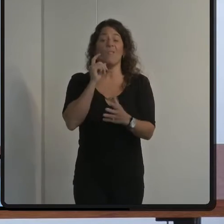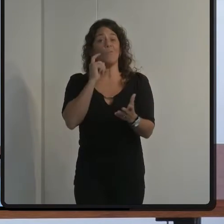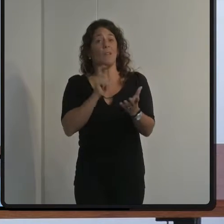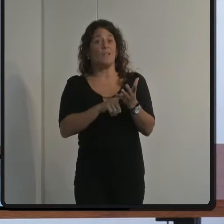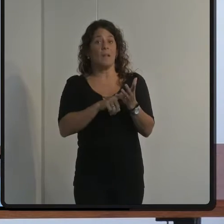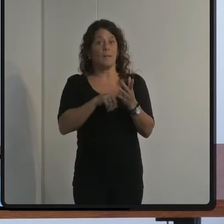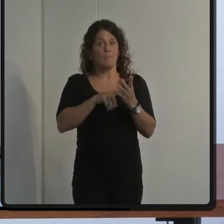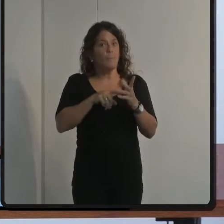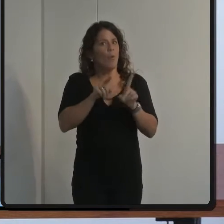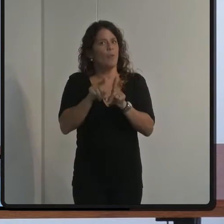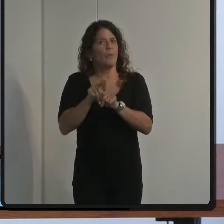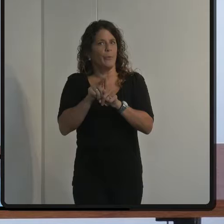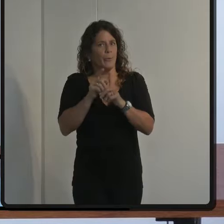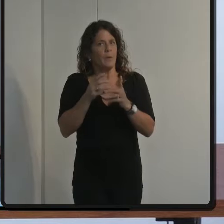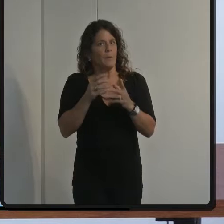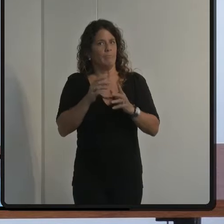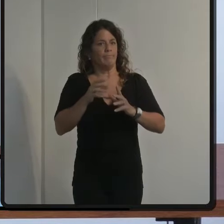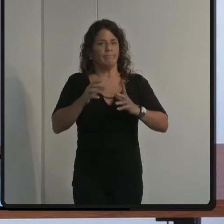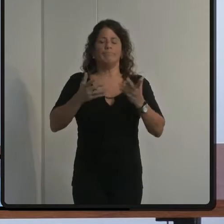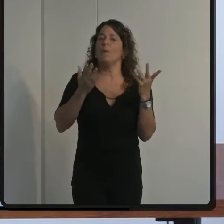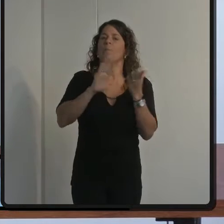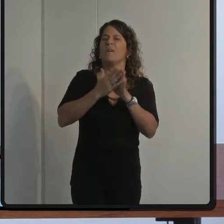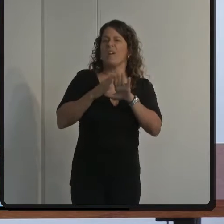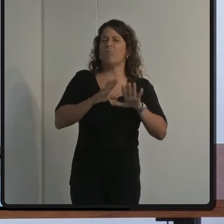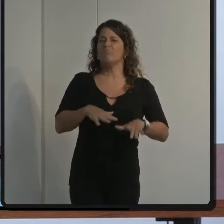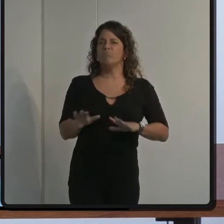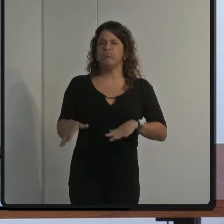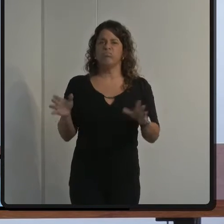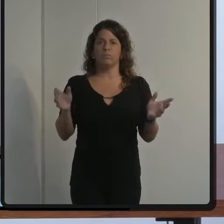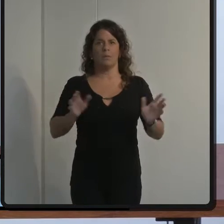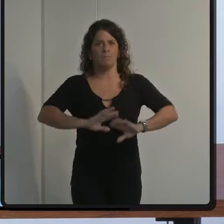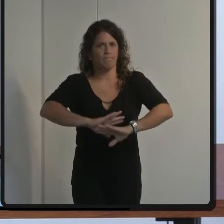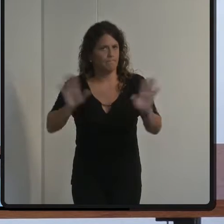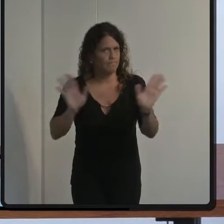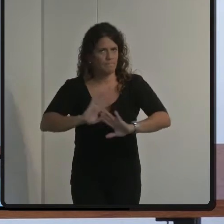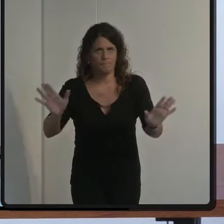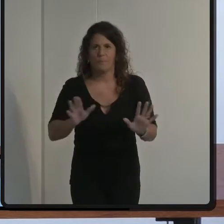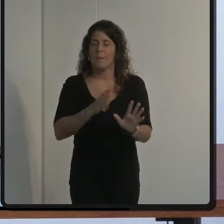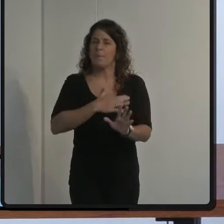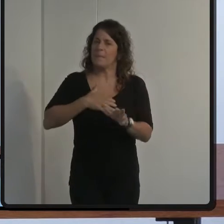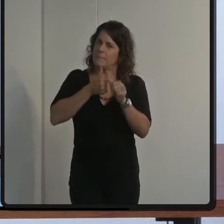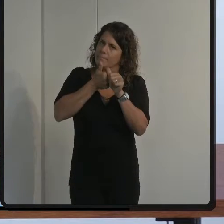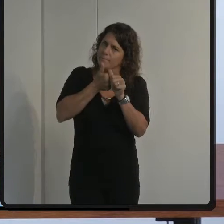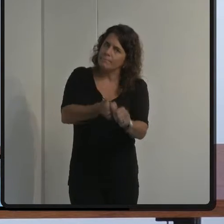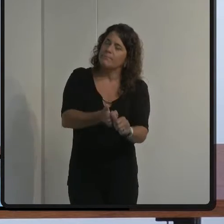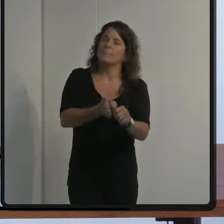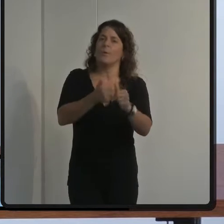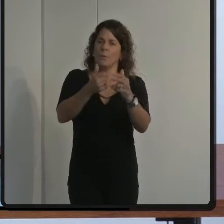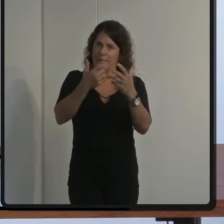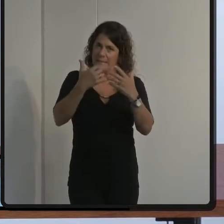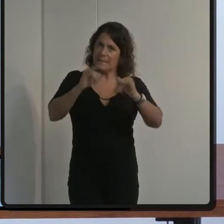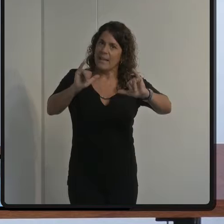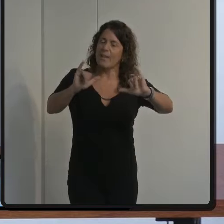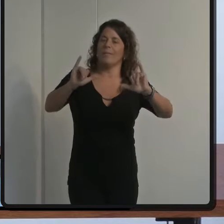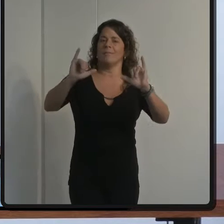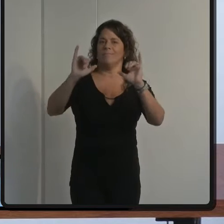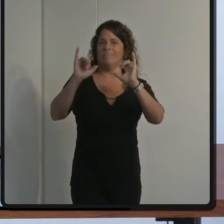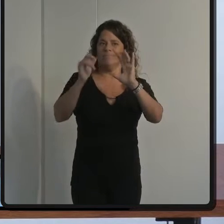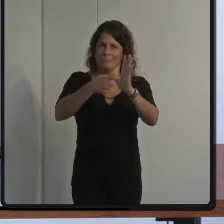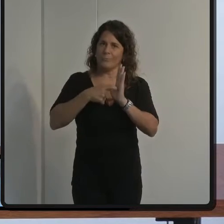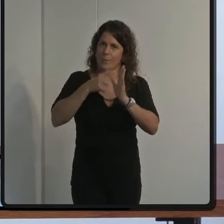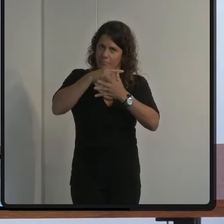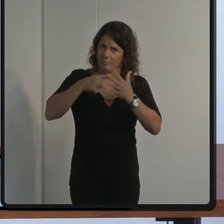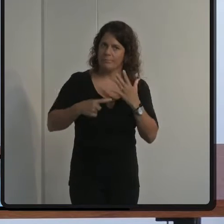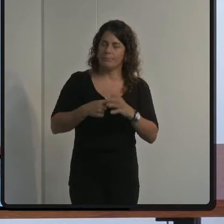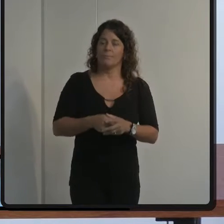the time to get complacent. At the July 24th press conference, Dr. Anzorg inspired us by suggesting we should try as a